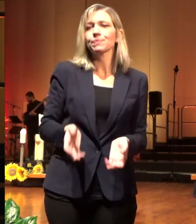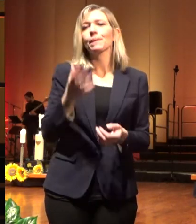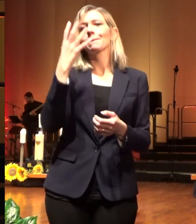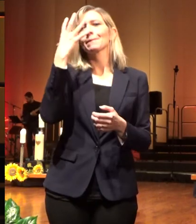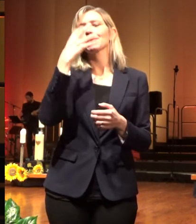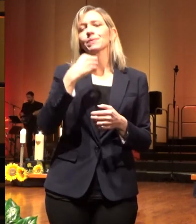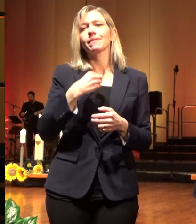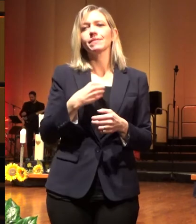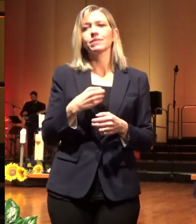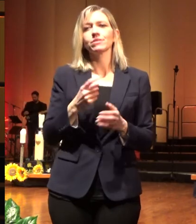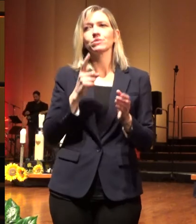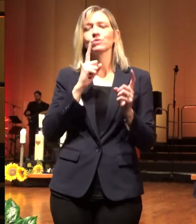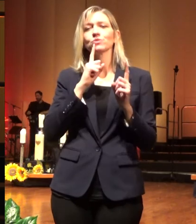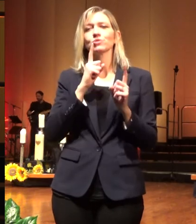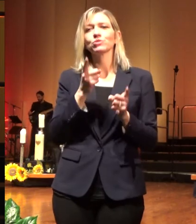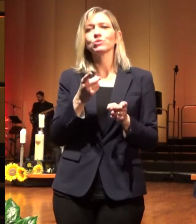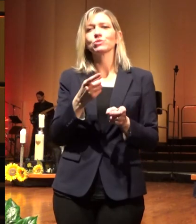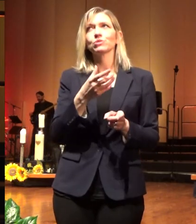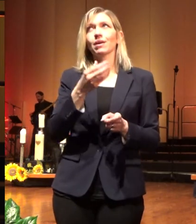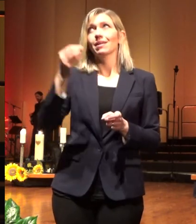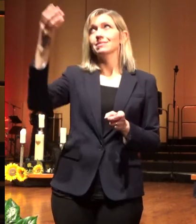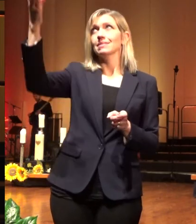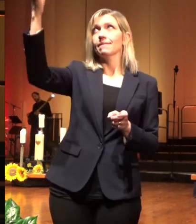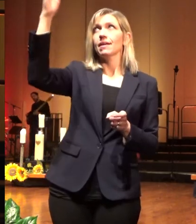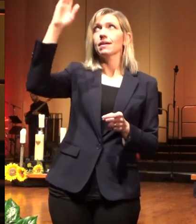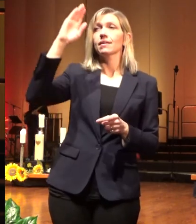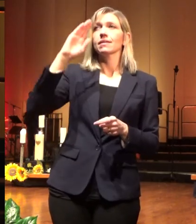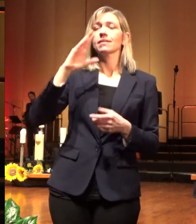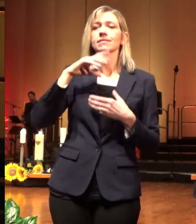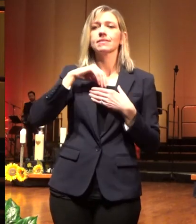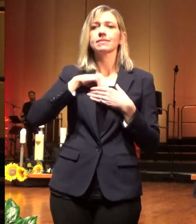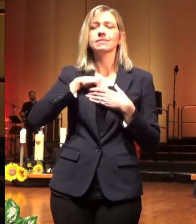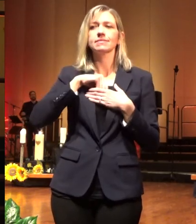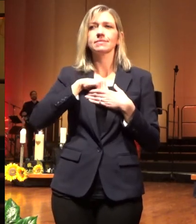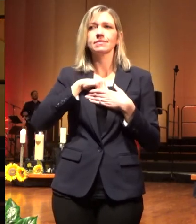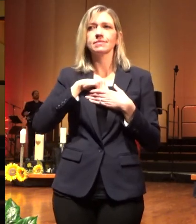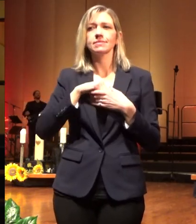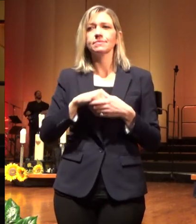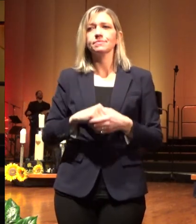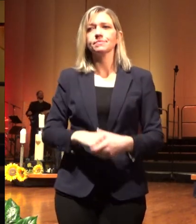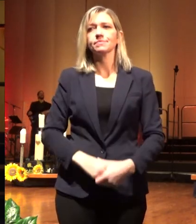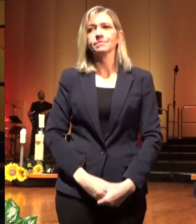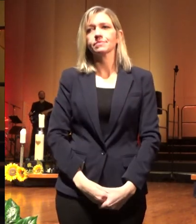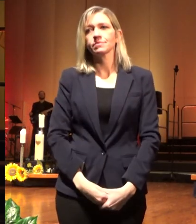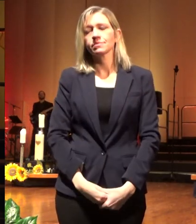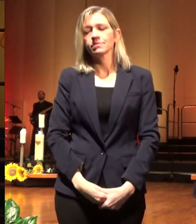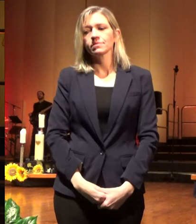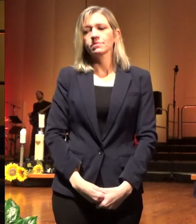are beautiful, true and divine.